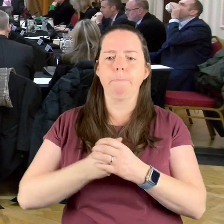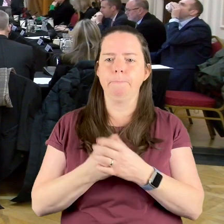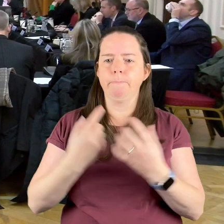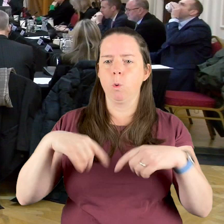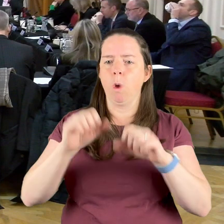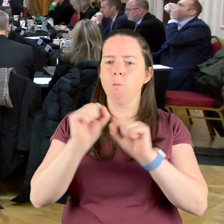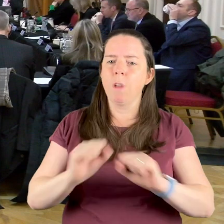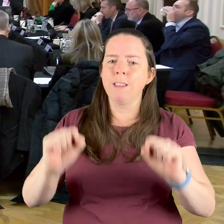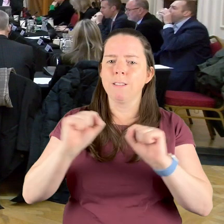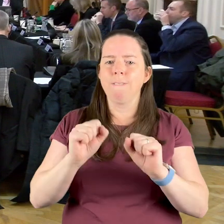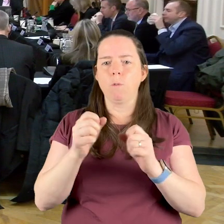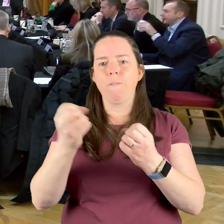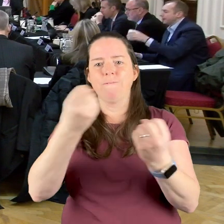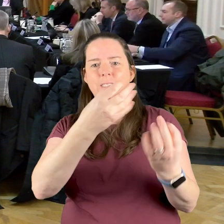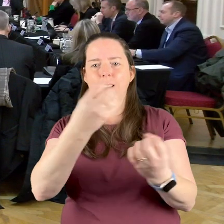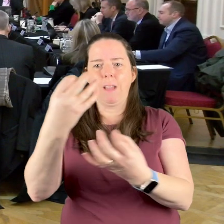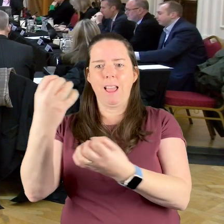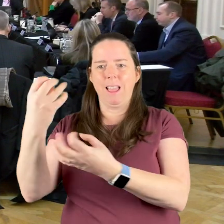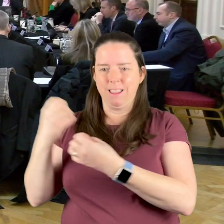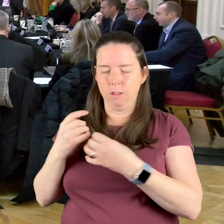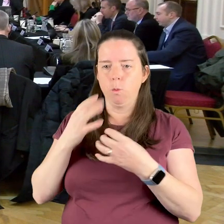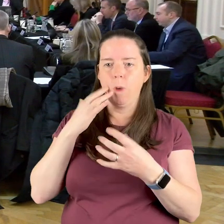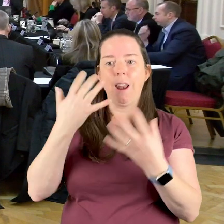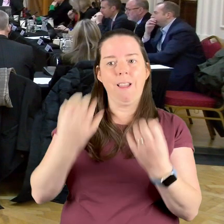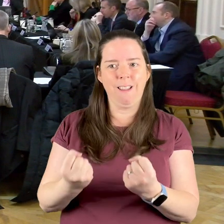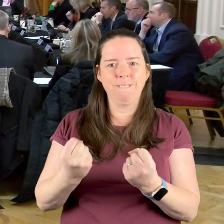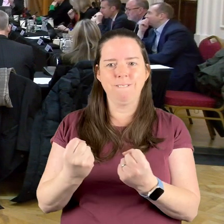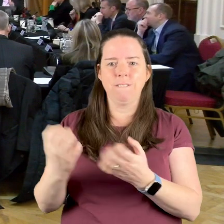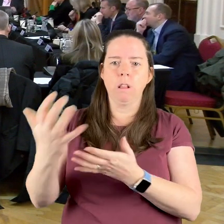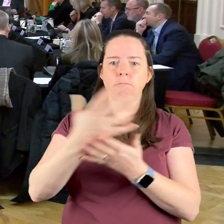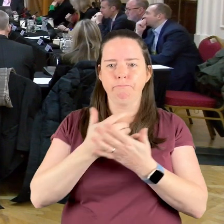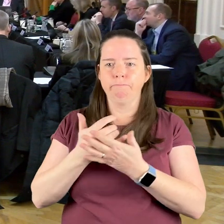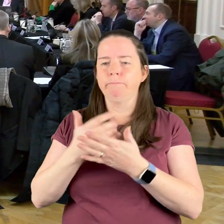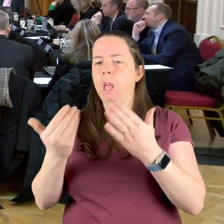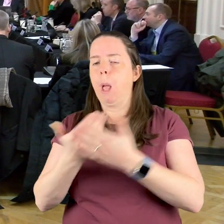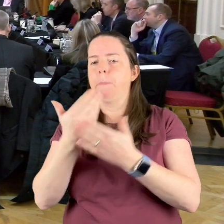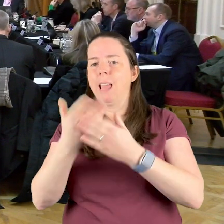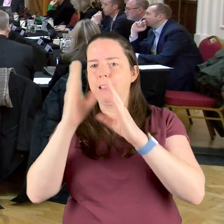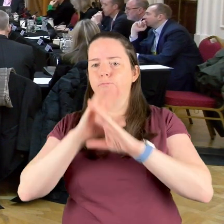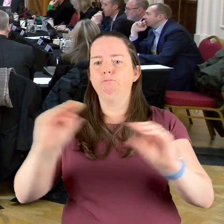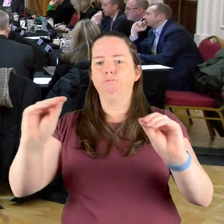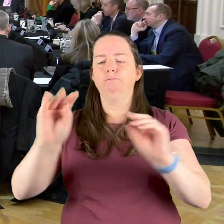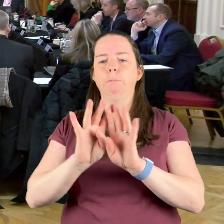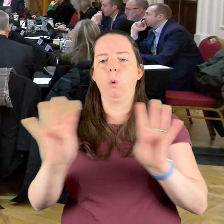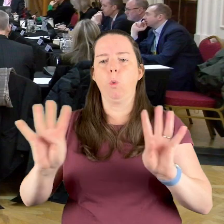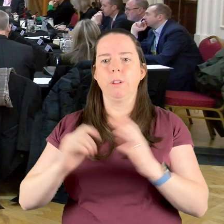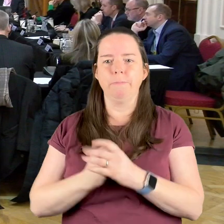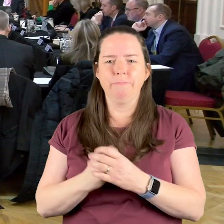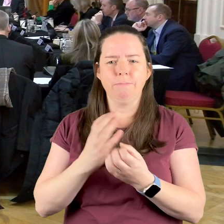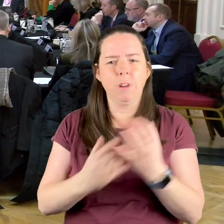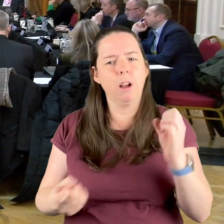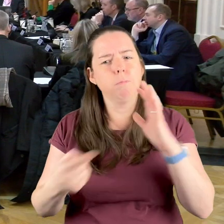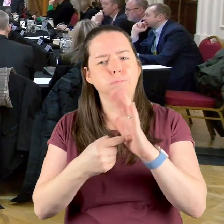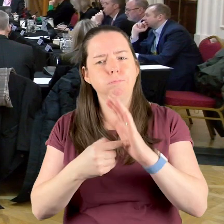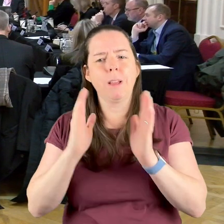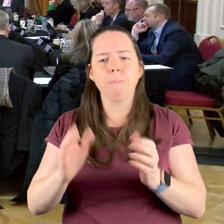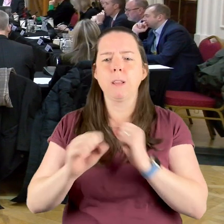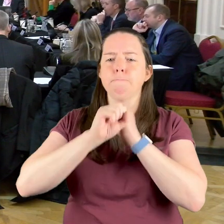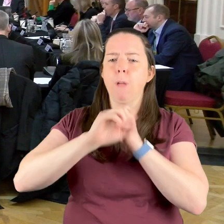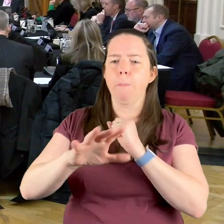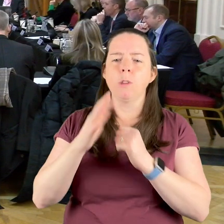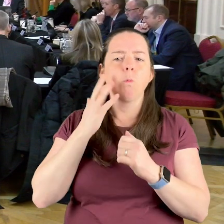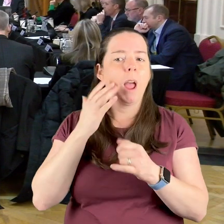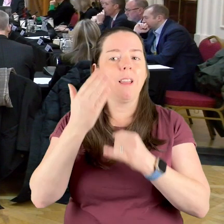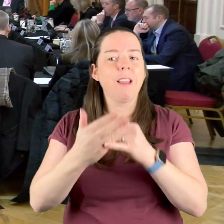like a survey monkey. So we are waiting for feedback to come back. And once we get that, we'll come and update the board. But more importantly, we have